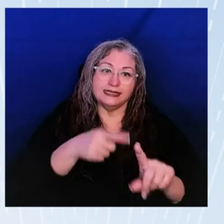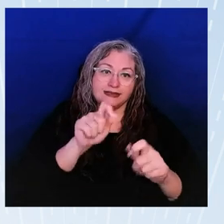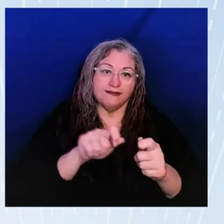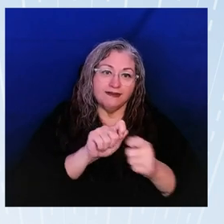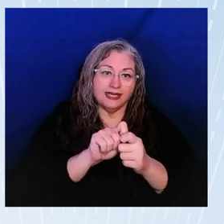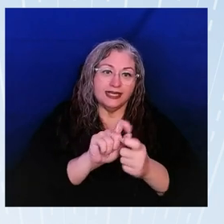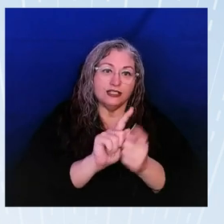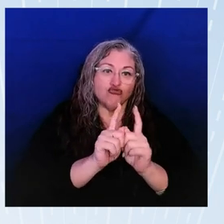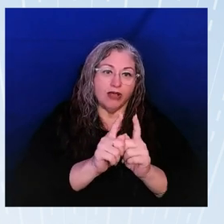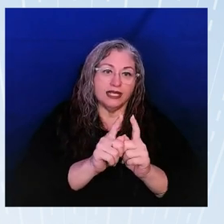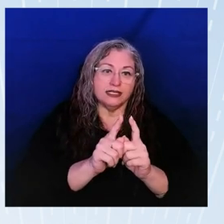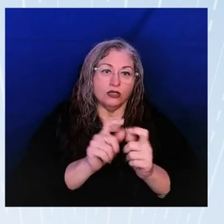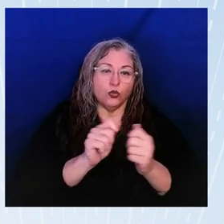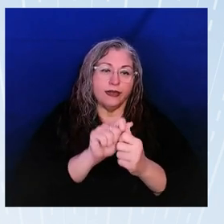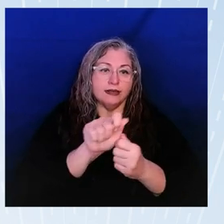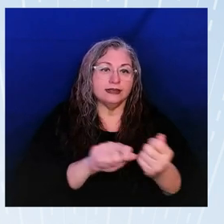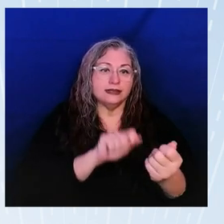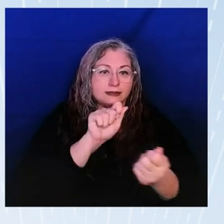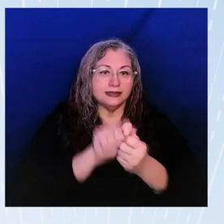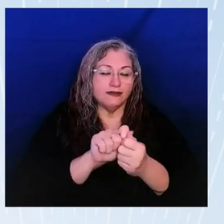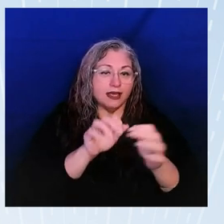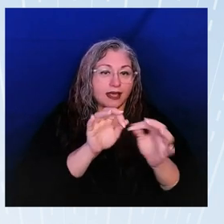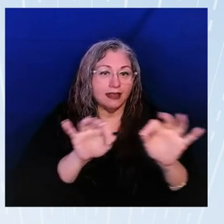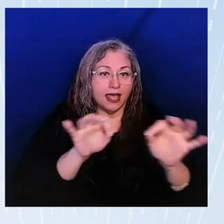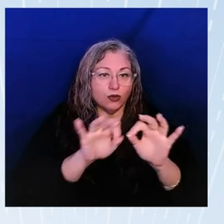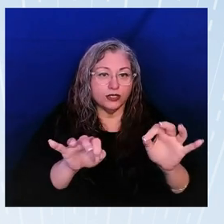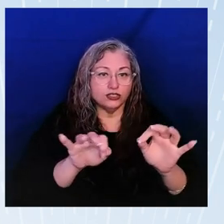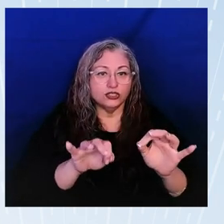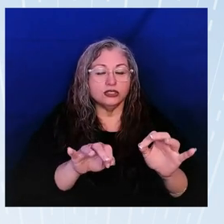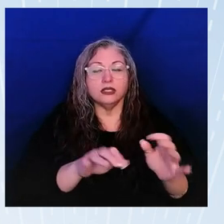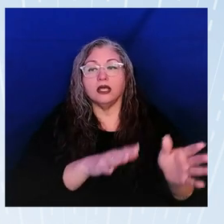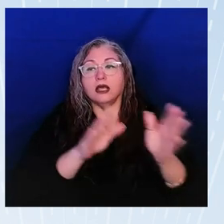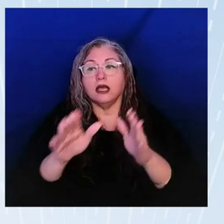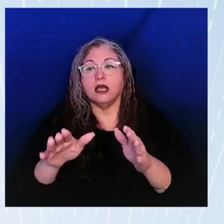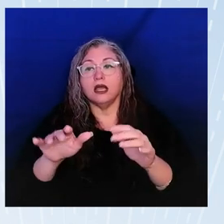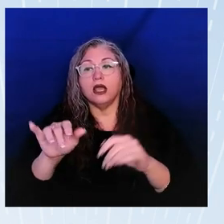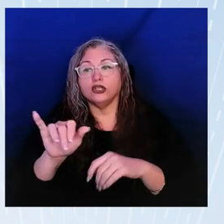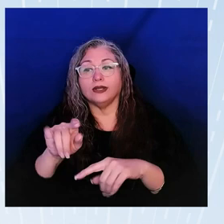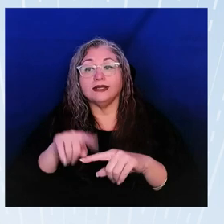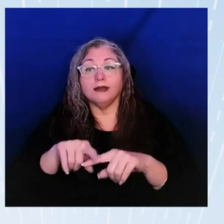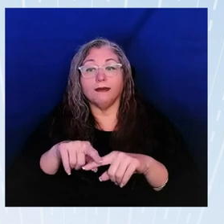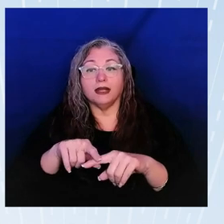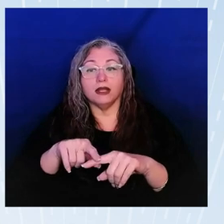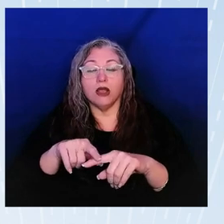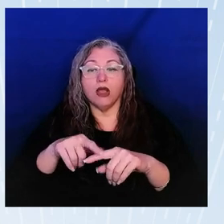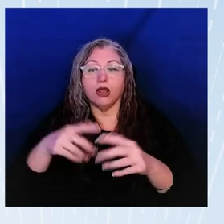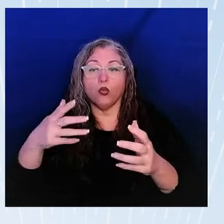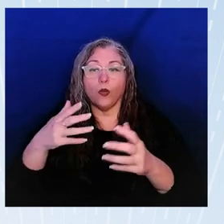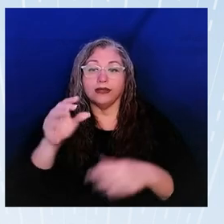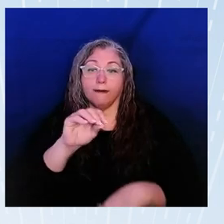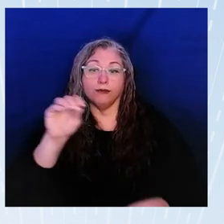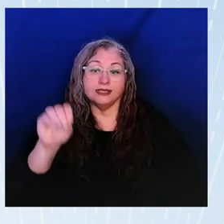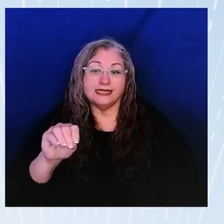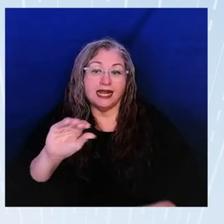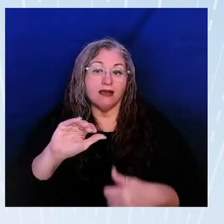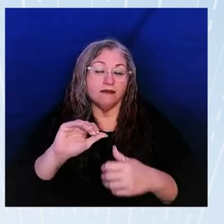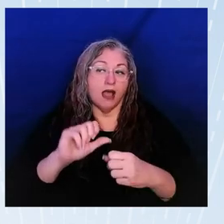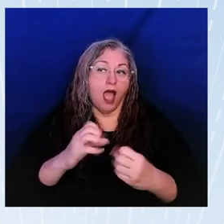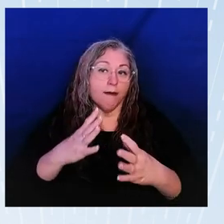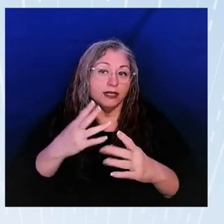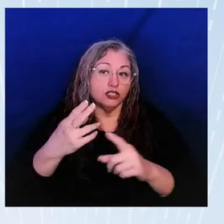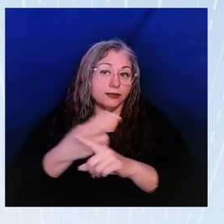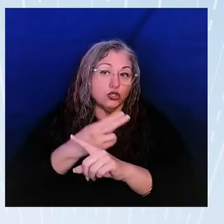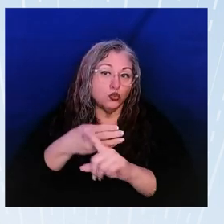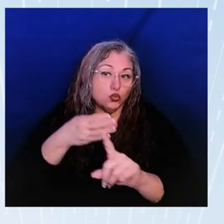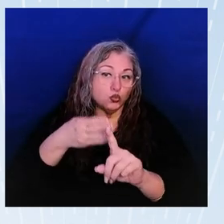translated in specific languages, and then depending on the percentage of usage, and then